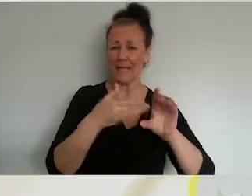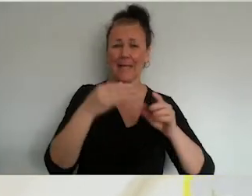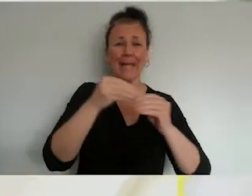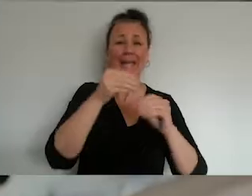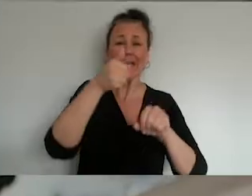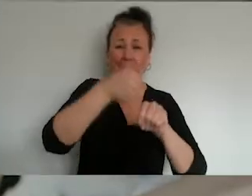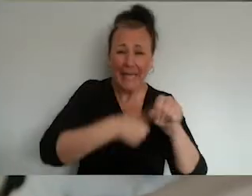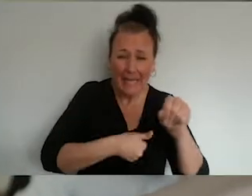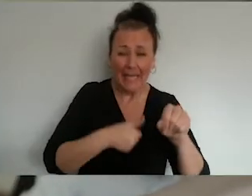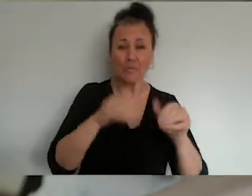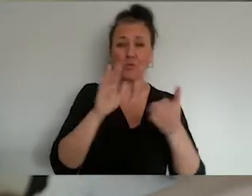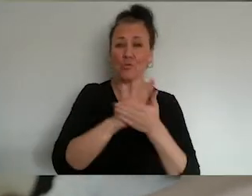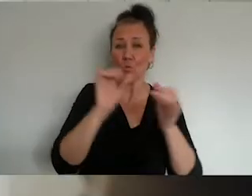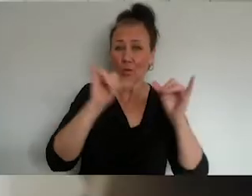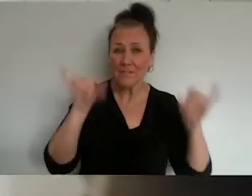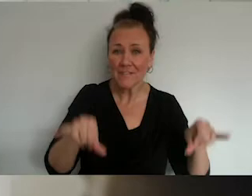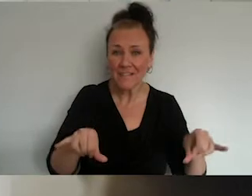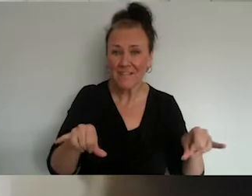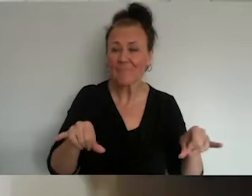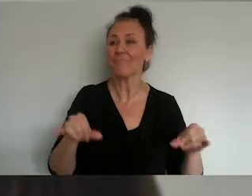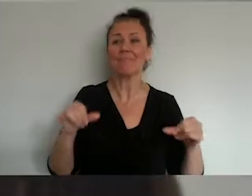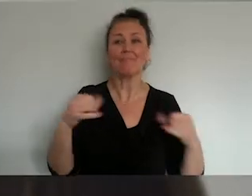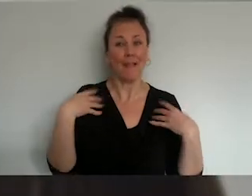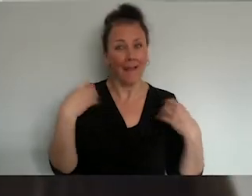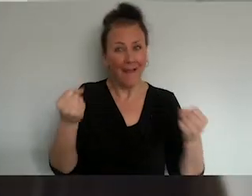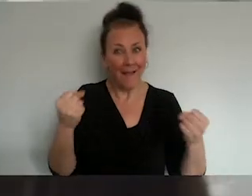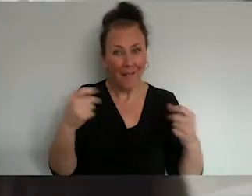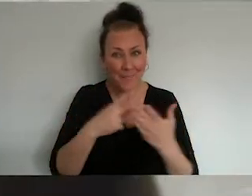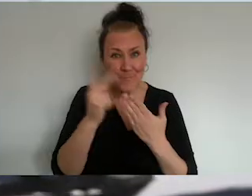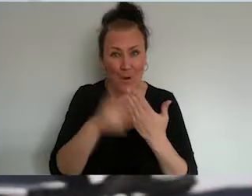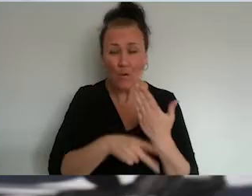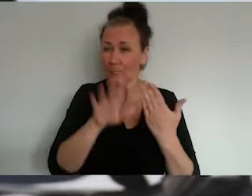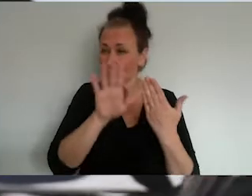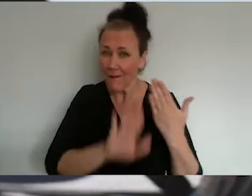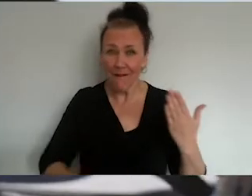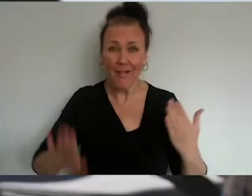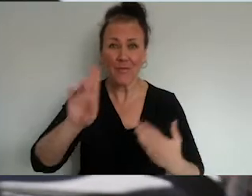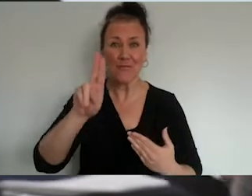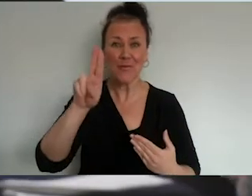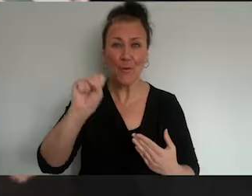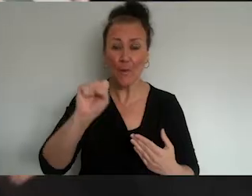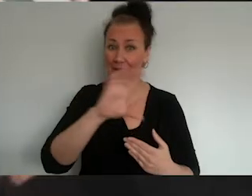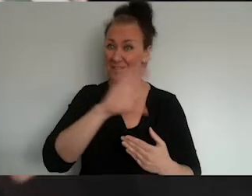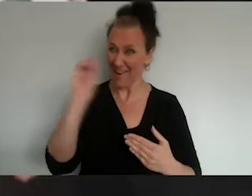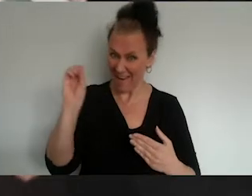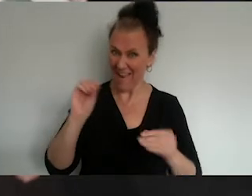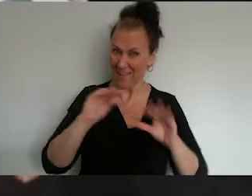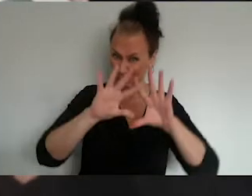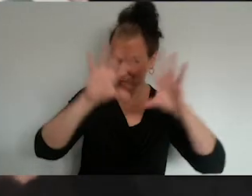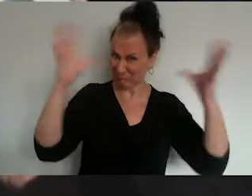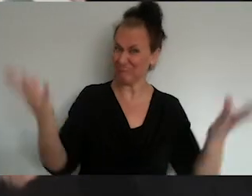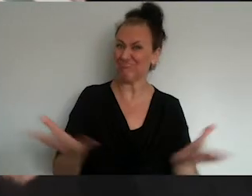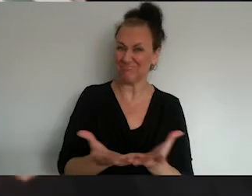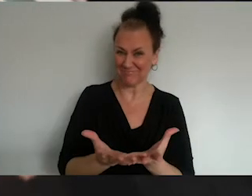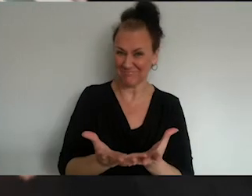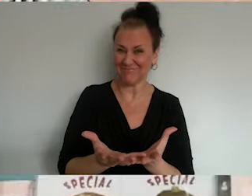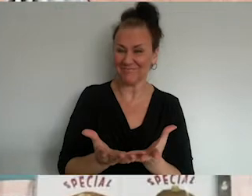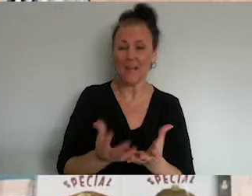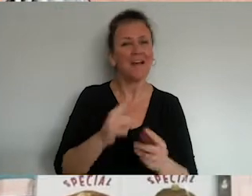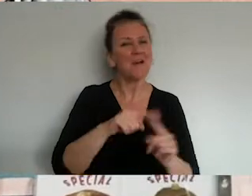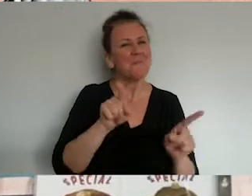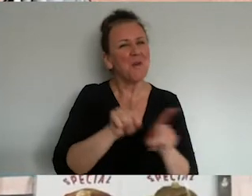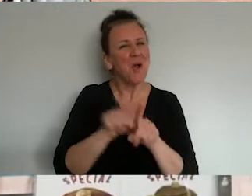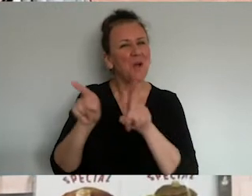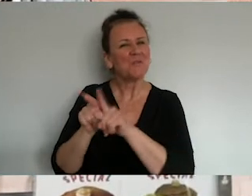system, community health program, and multicultural counseling program in the United States and beyond. But it's